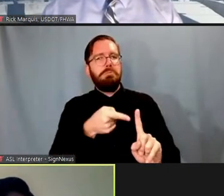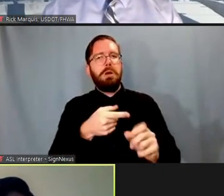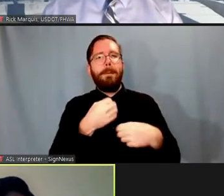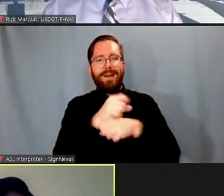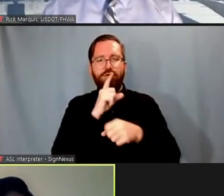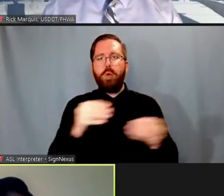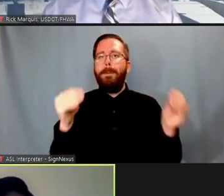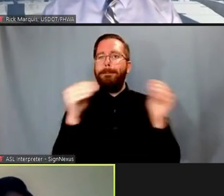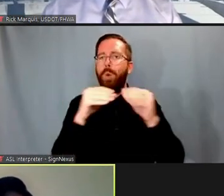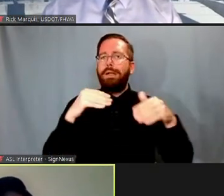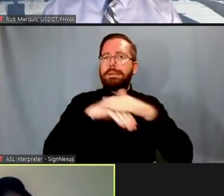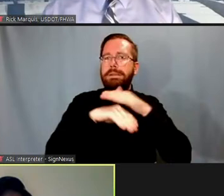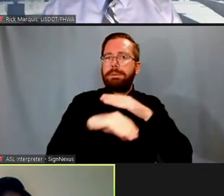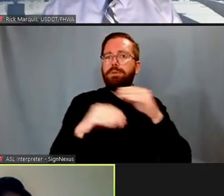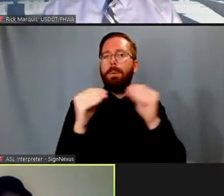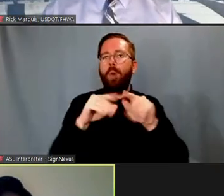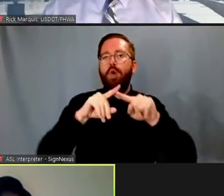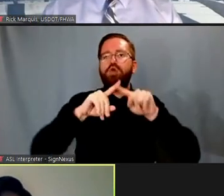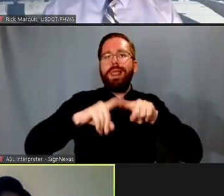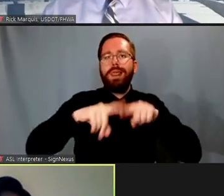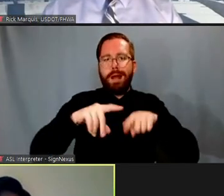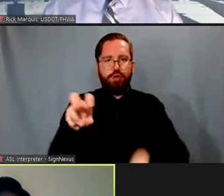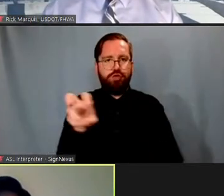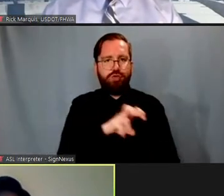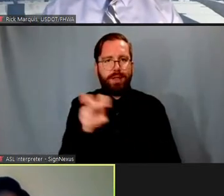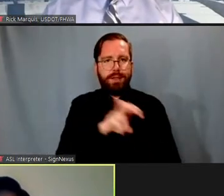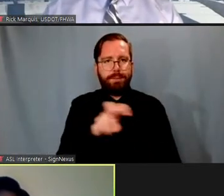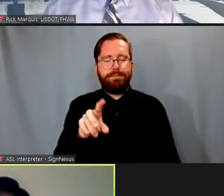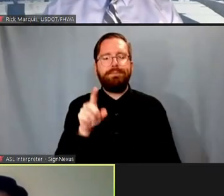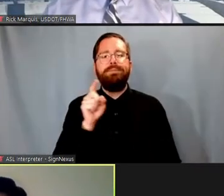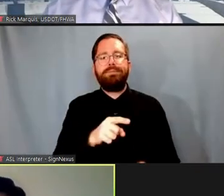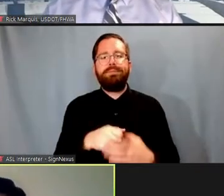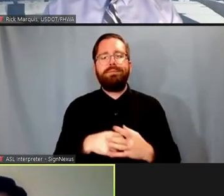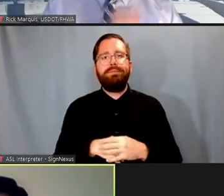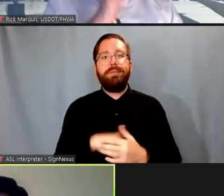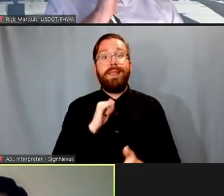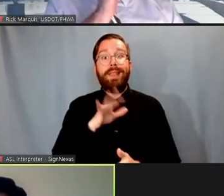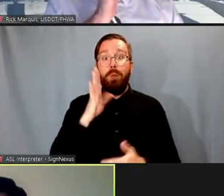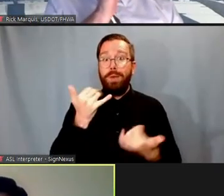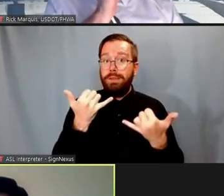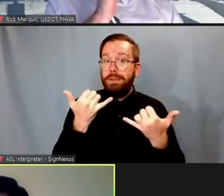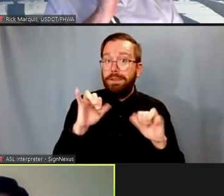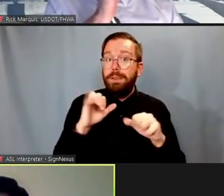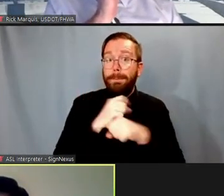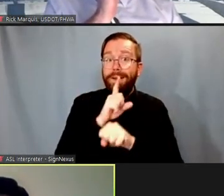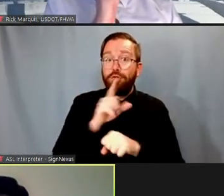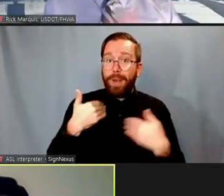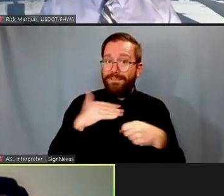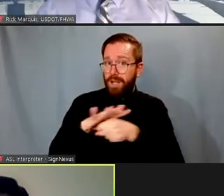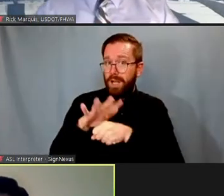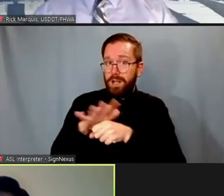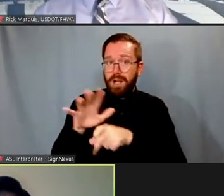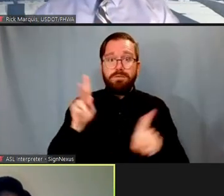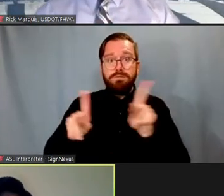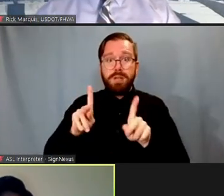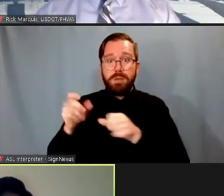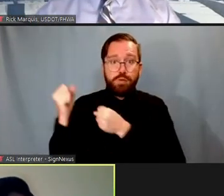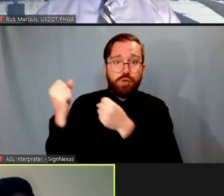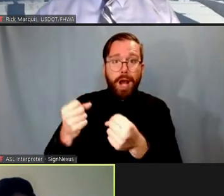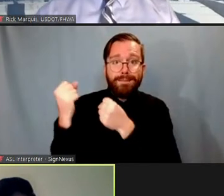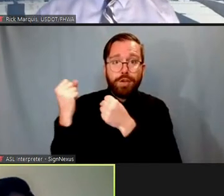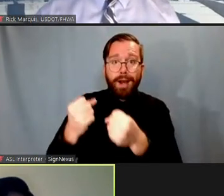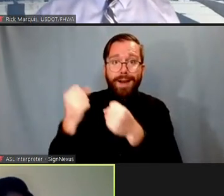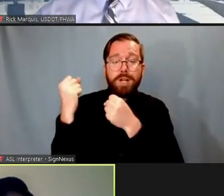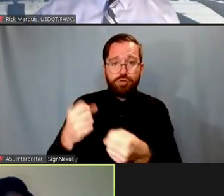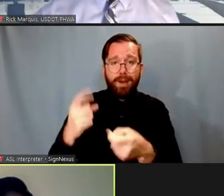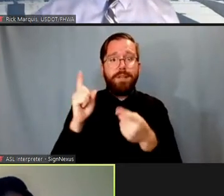transit by spreading costs broadly it ensures that we will still have enough drivers coming in to work and visit our city and pay the tolls that